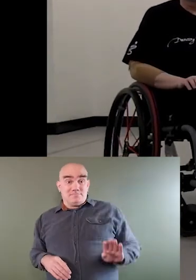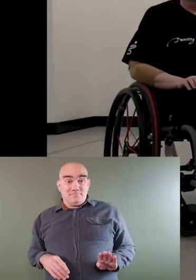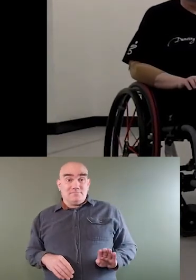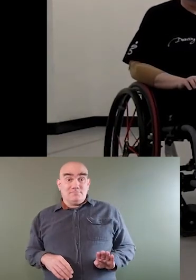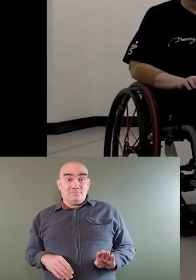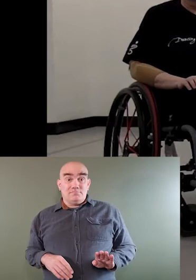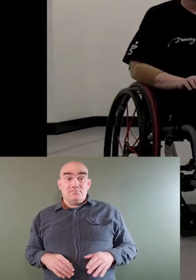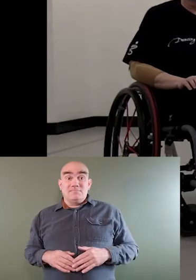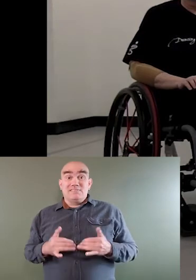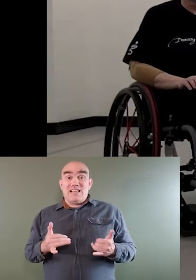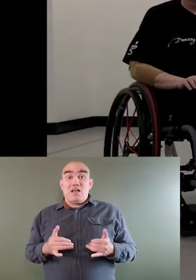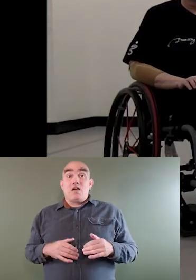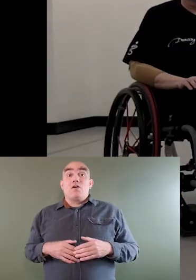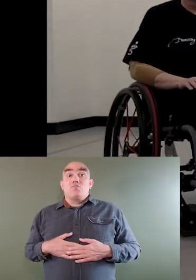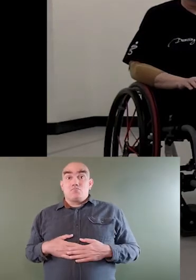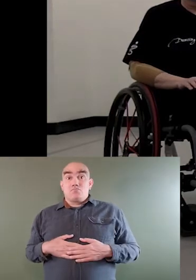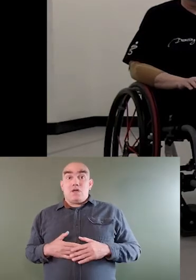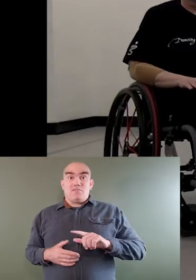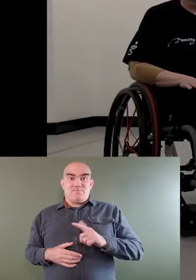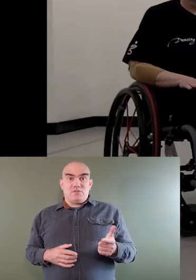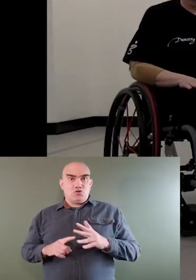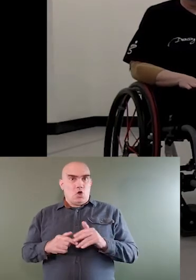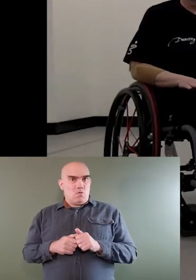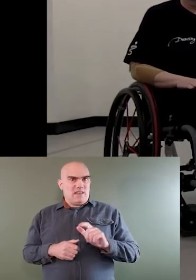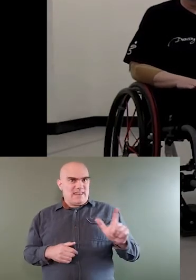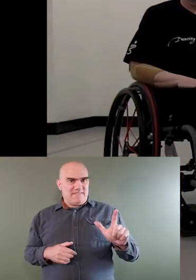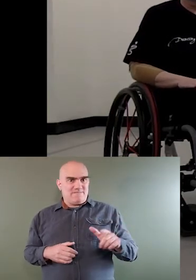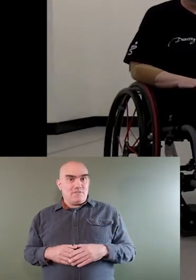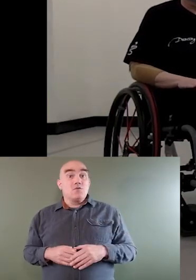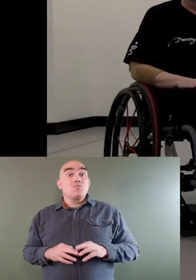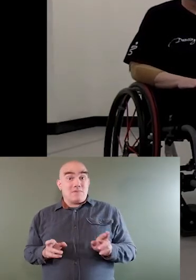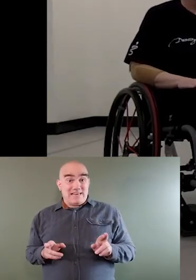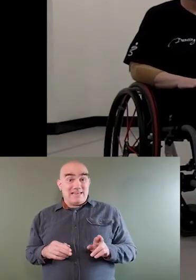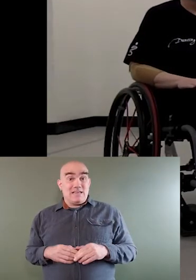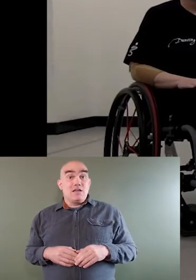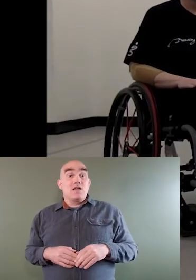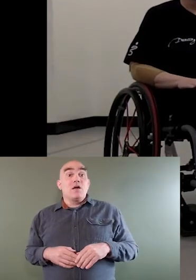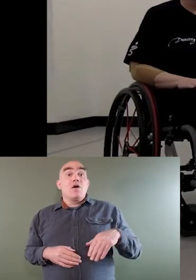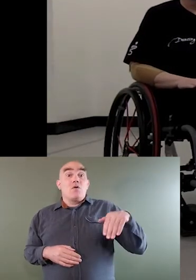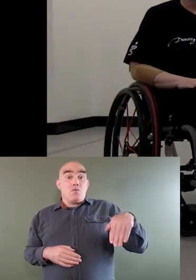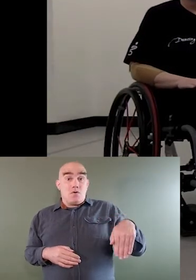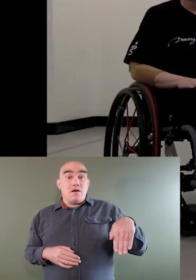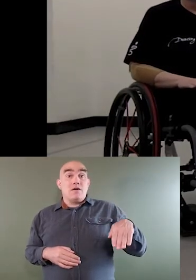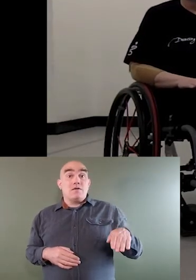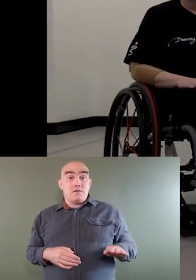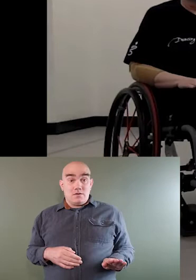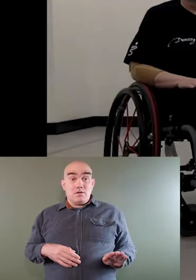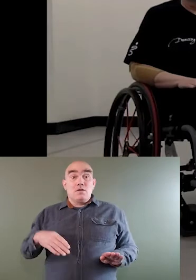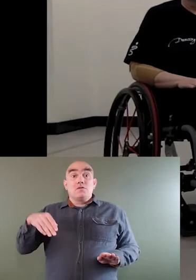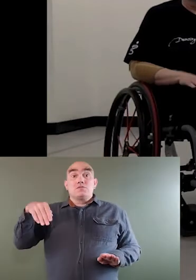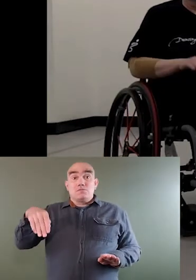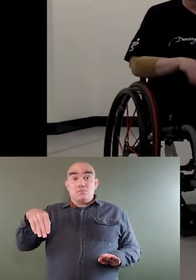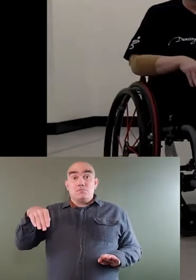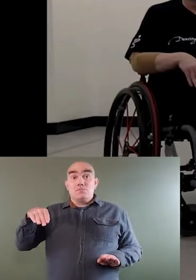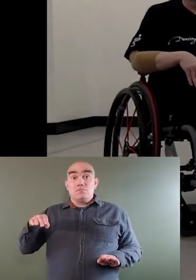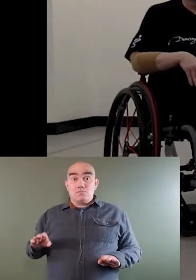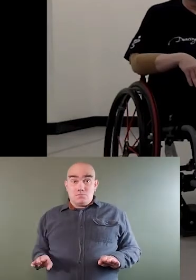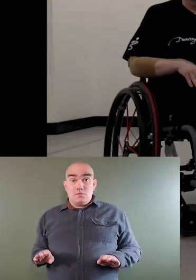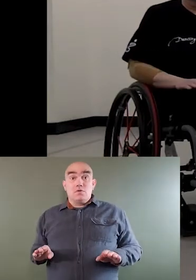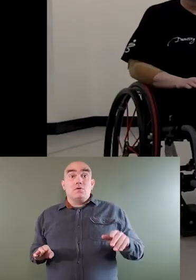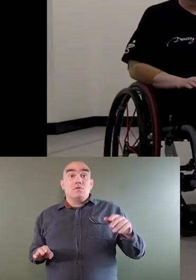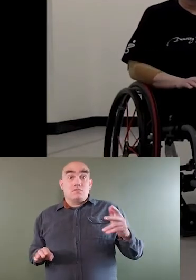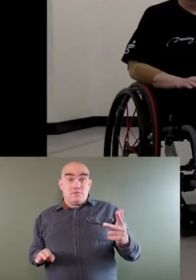8. Rest. Start with your left side. Ready? Slow. 1,